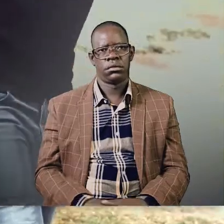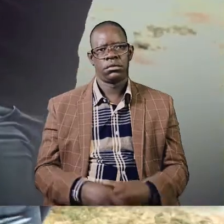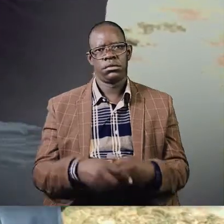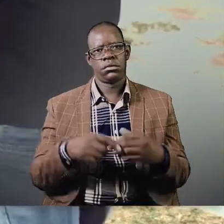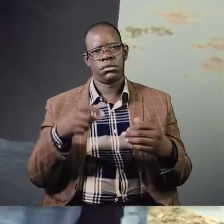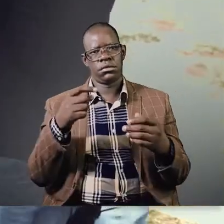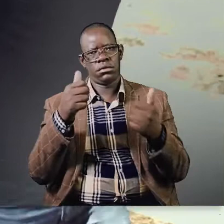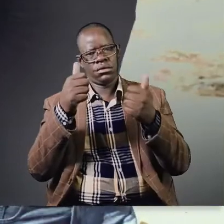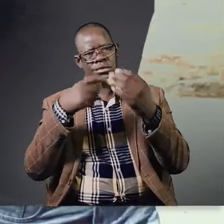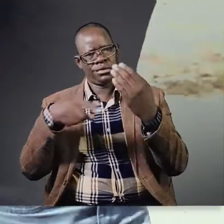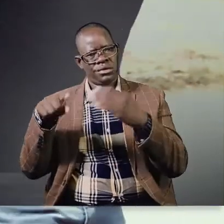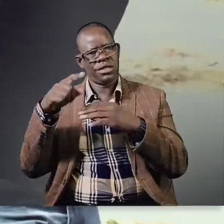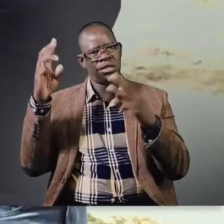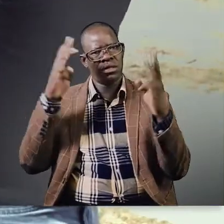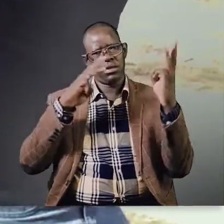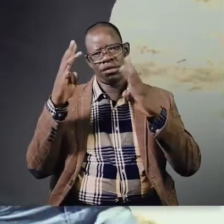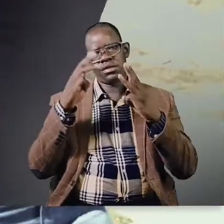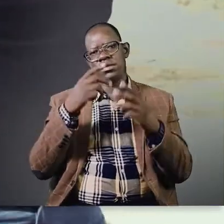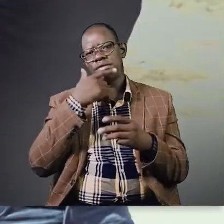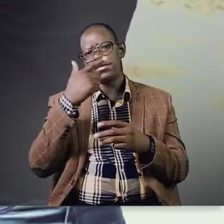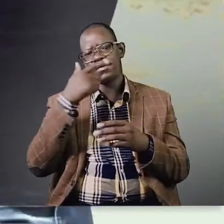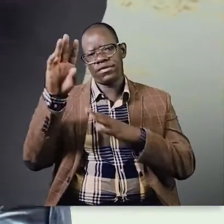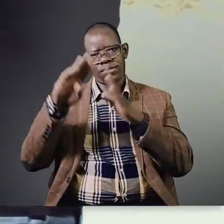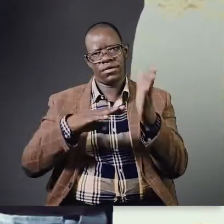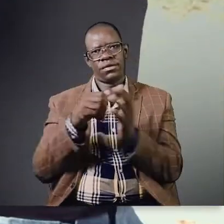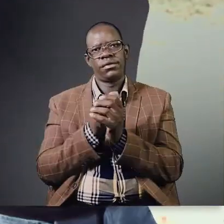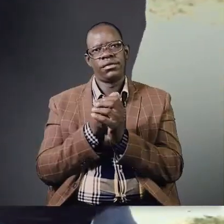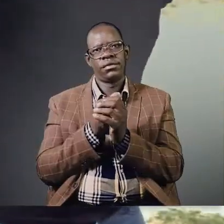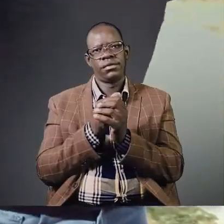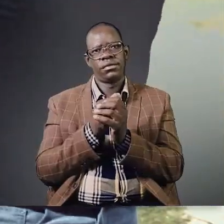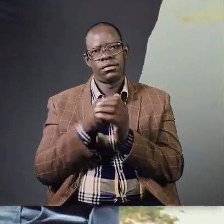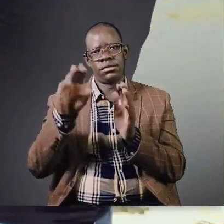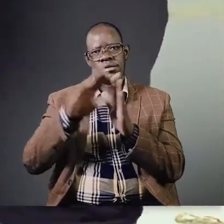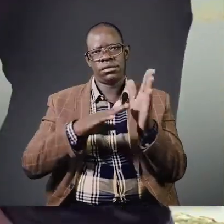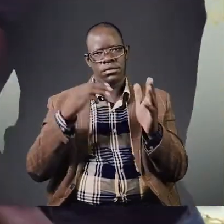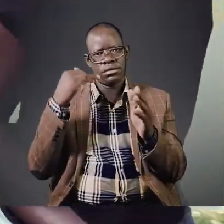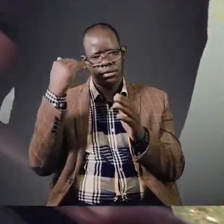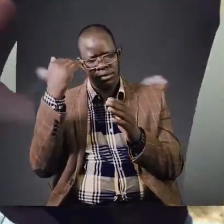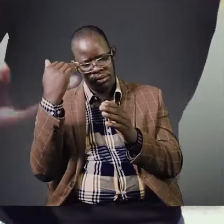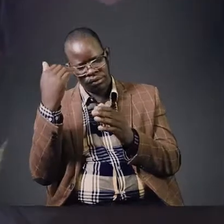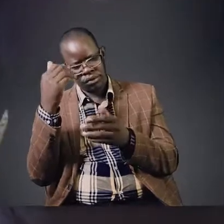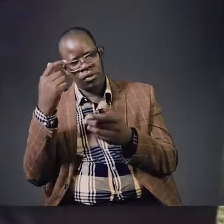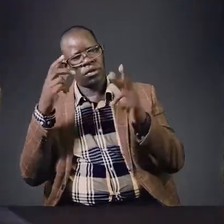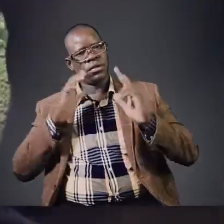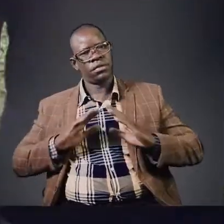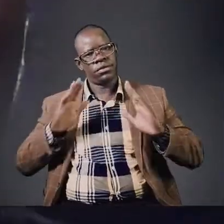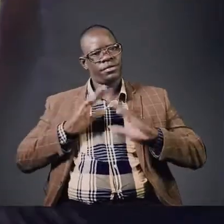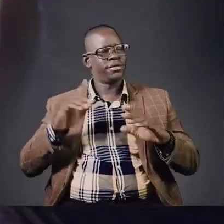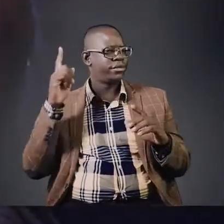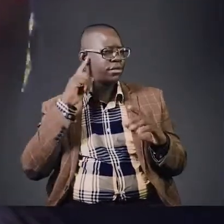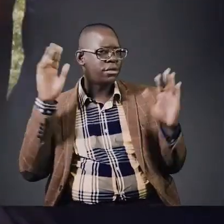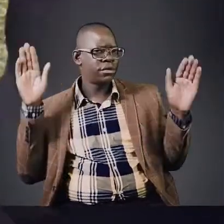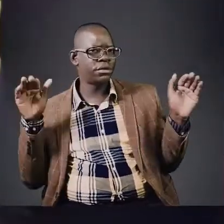I just love being out here. I love nature. Thank you for inviting me. You're welcome. You know, I usually come here to clear my head and listen to the sound of the birds. Yes,